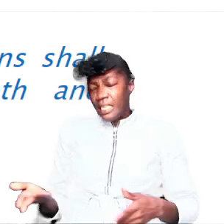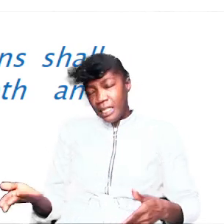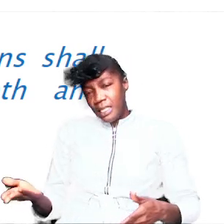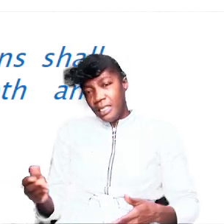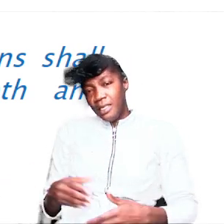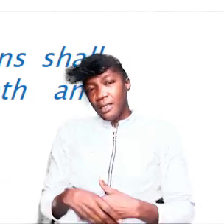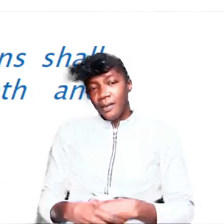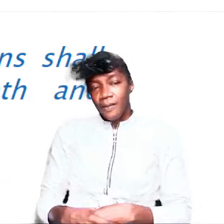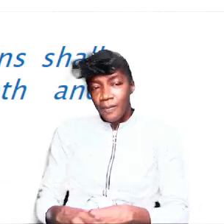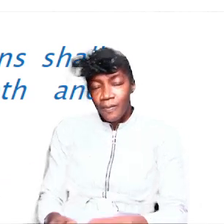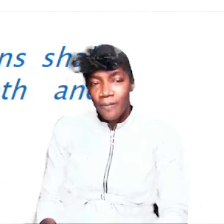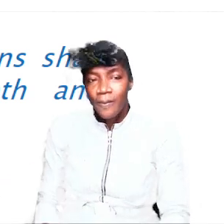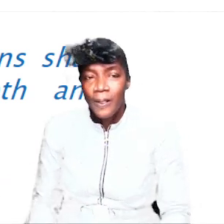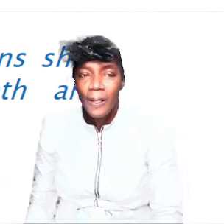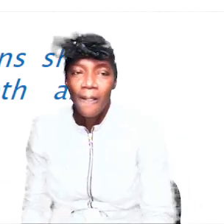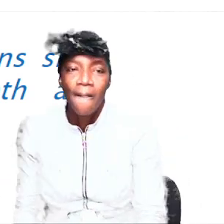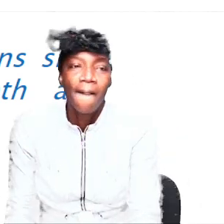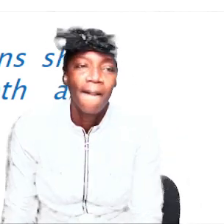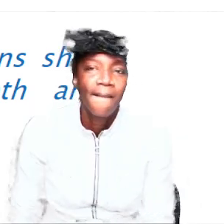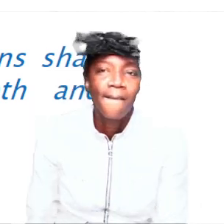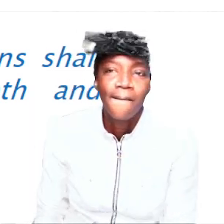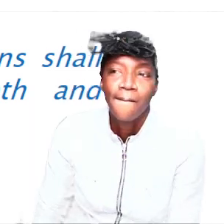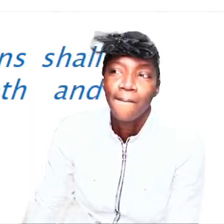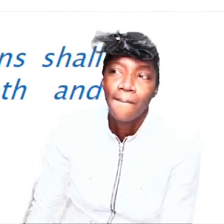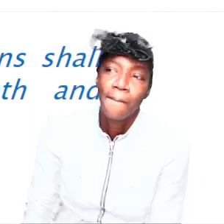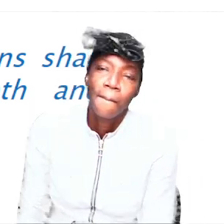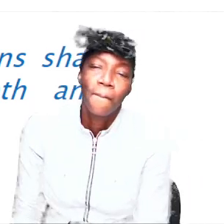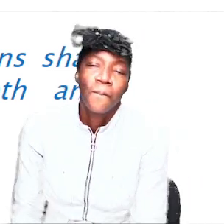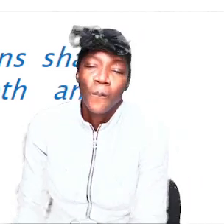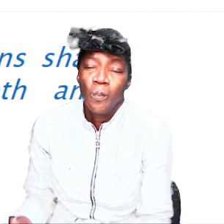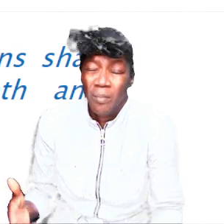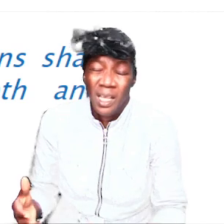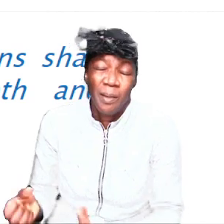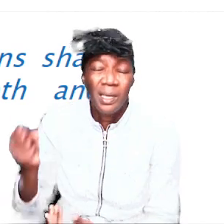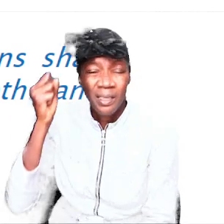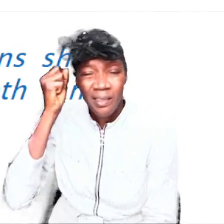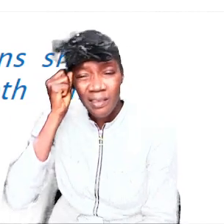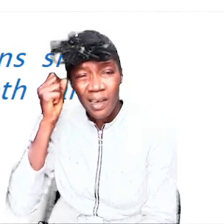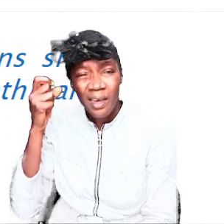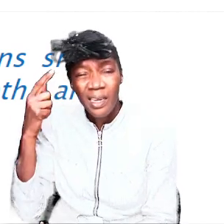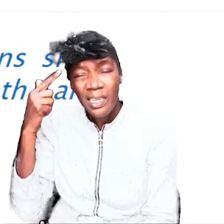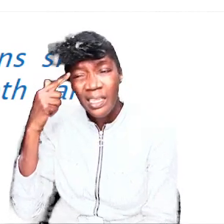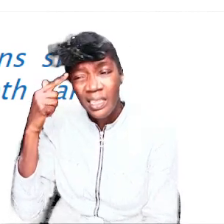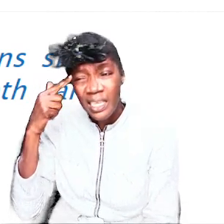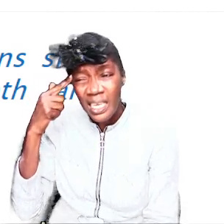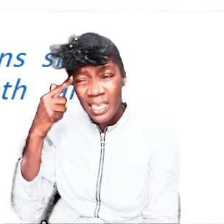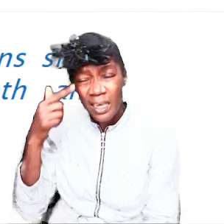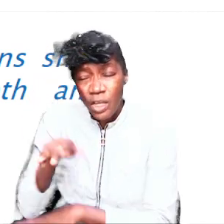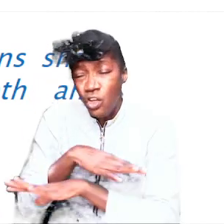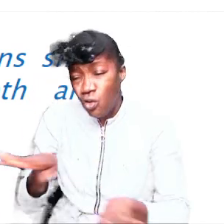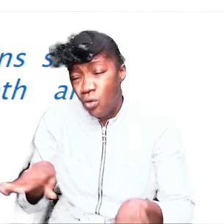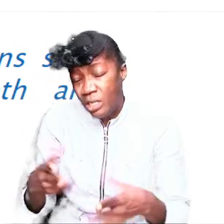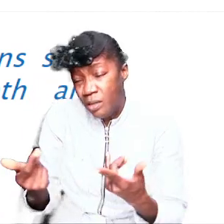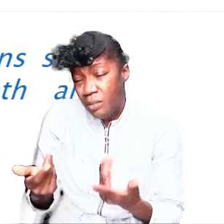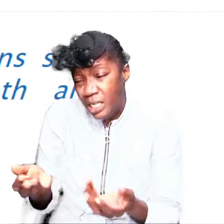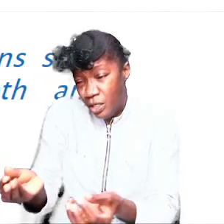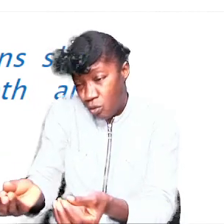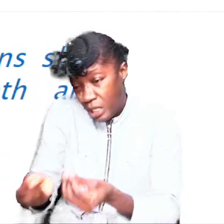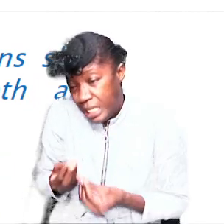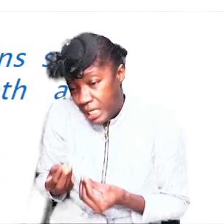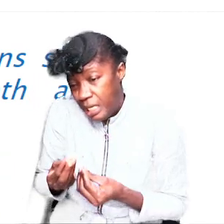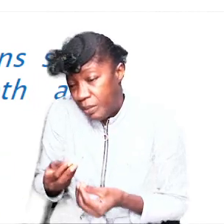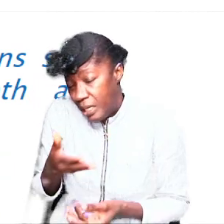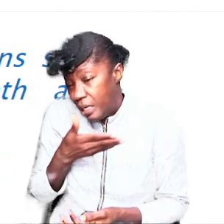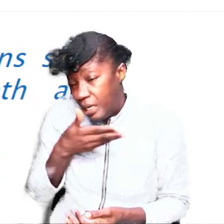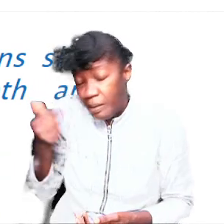Oh God. I wonder if Saul felt that nothing meant to spear the king and spear the best